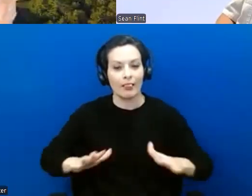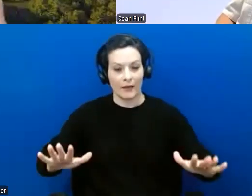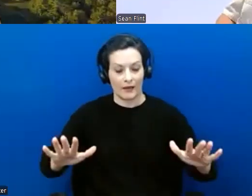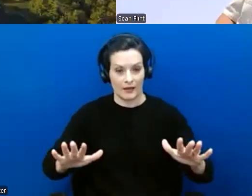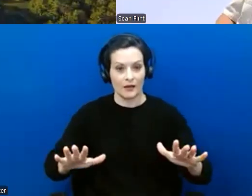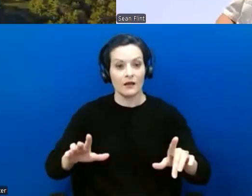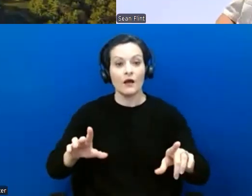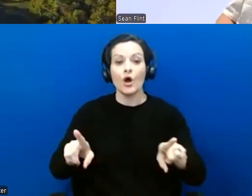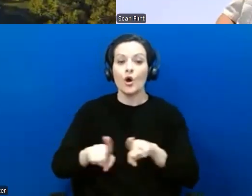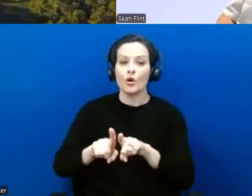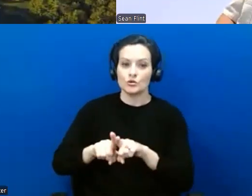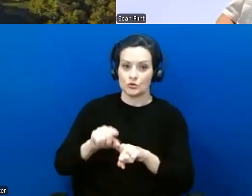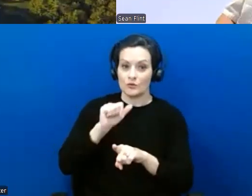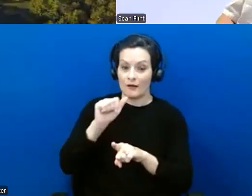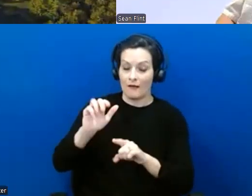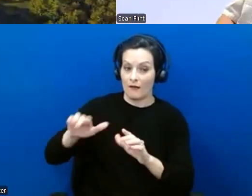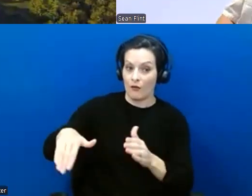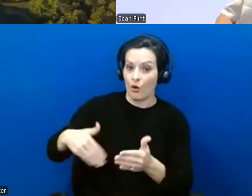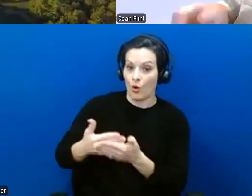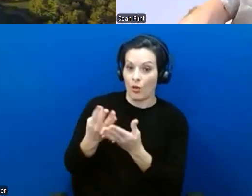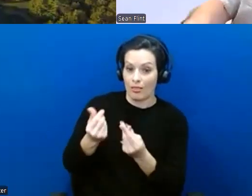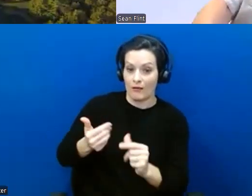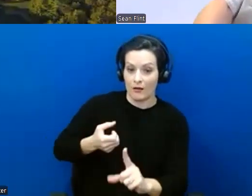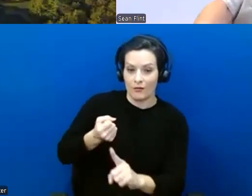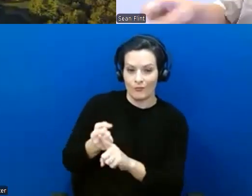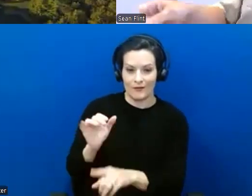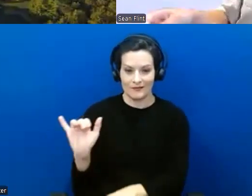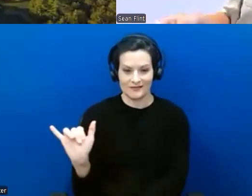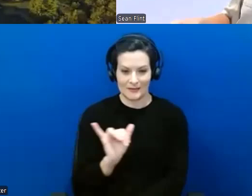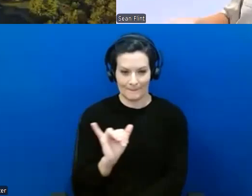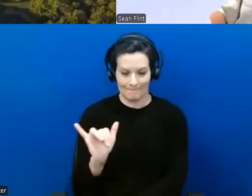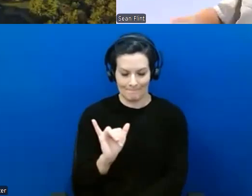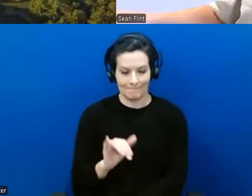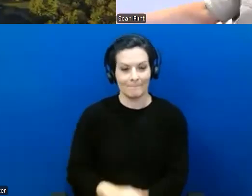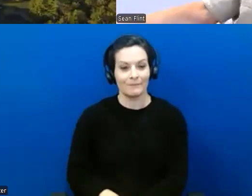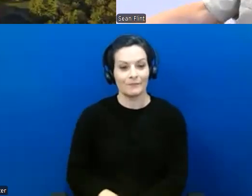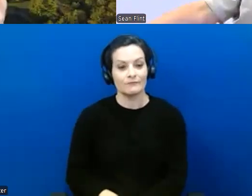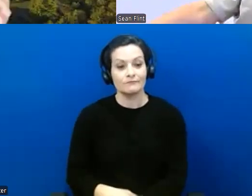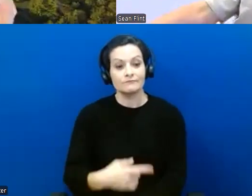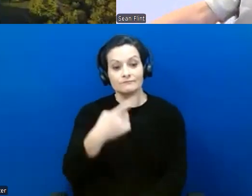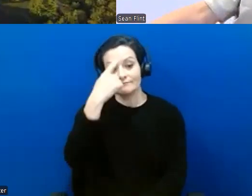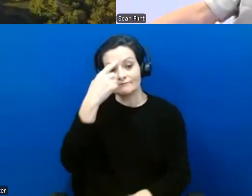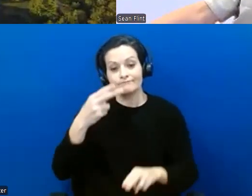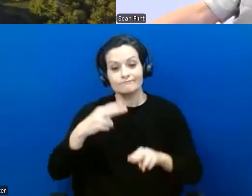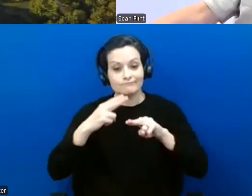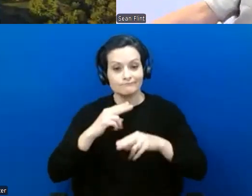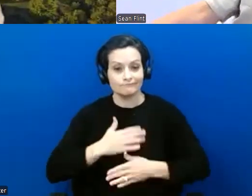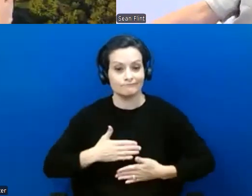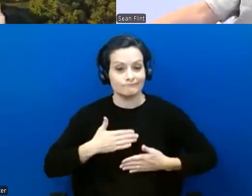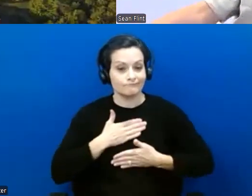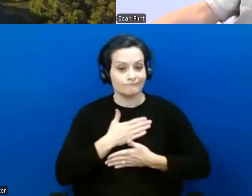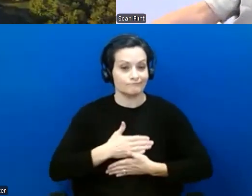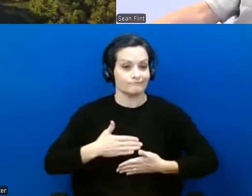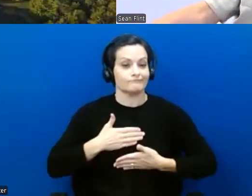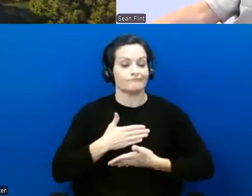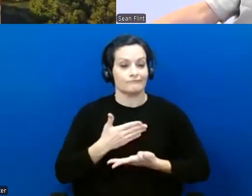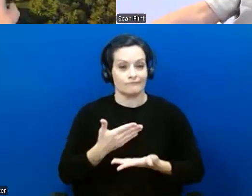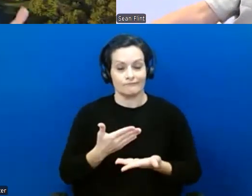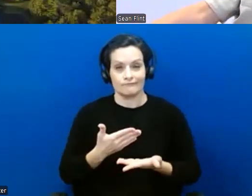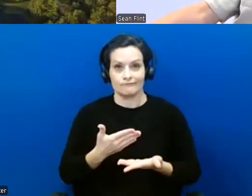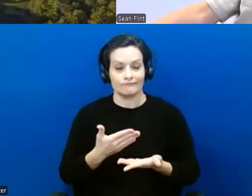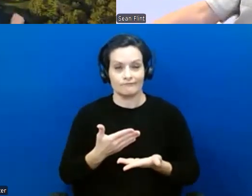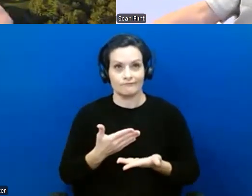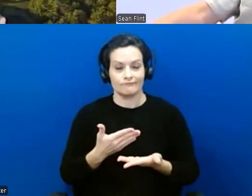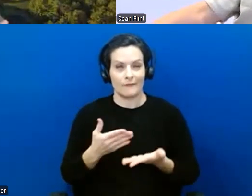will be affected in the same way. And similarly, when it comes to recreation, I think, just to sort of close here, I think there is